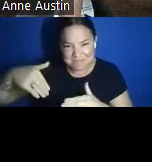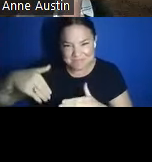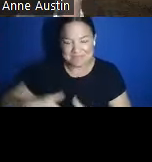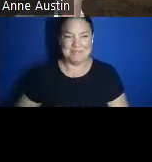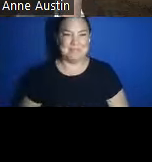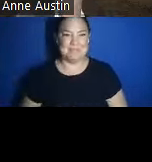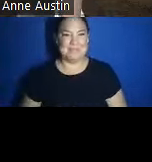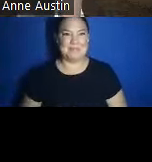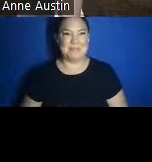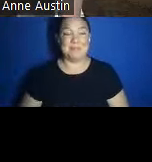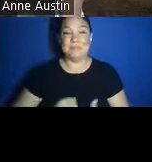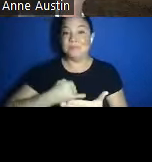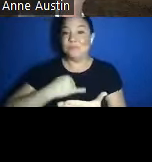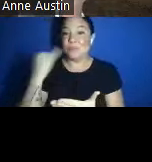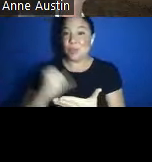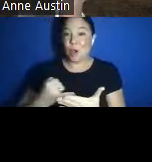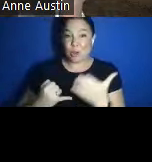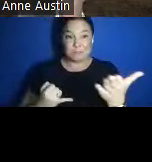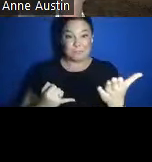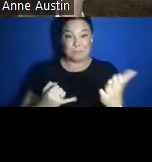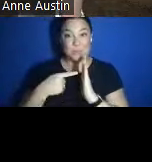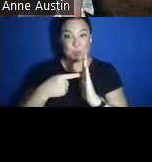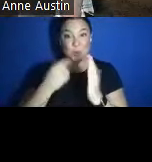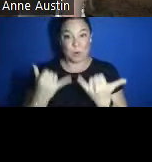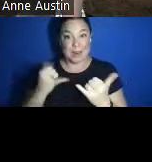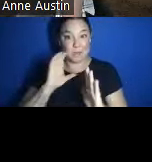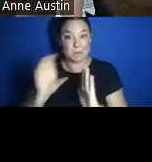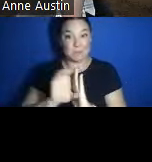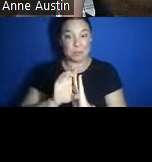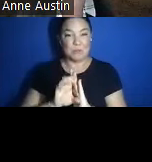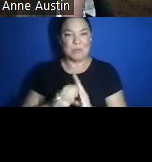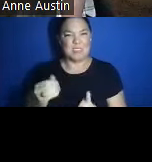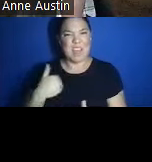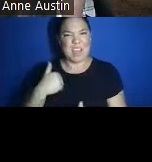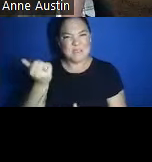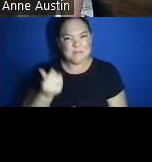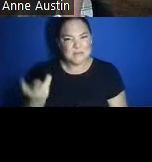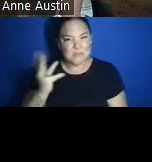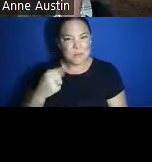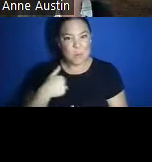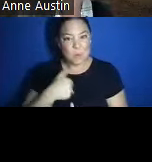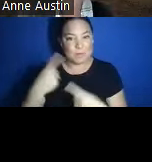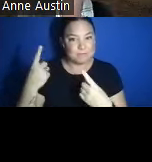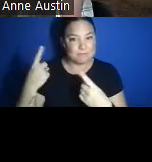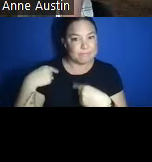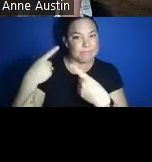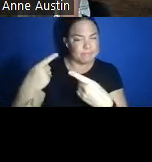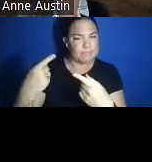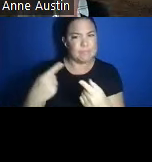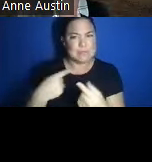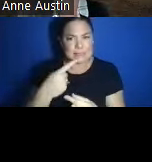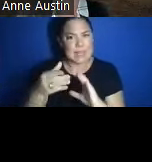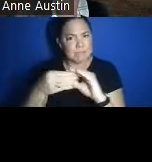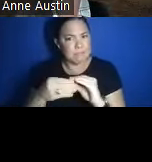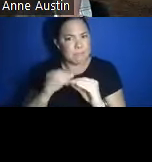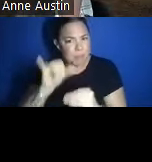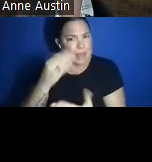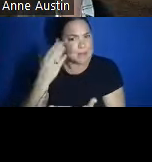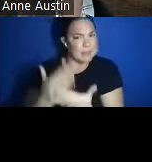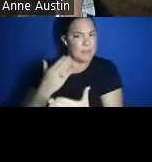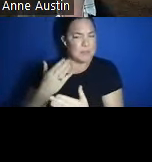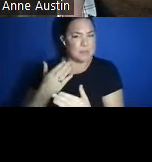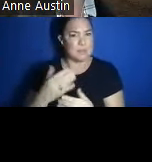The artistic depictions seen here are some of the few that we have argued are evidence of tattooing from an